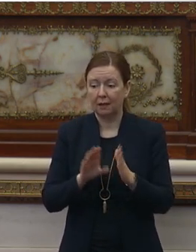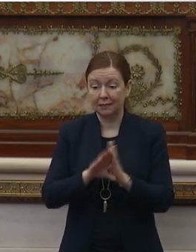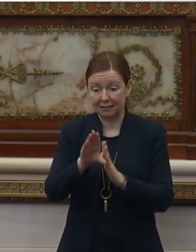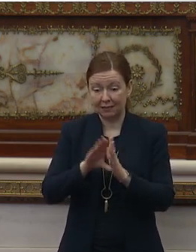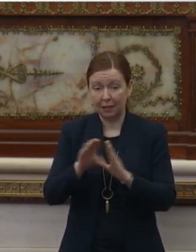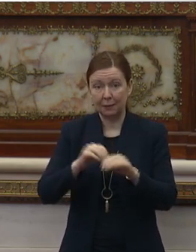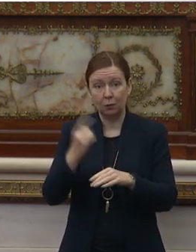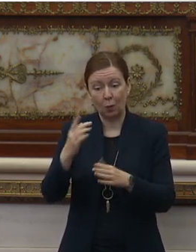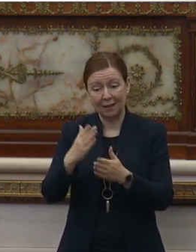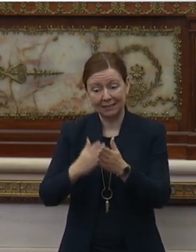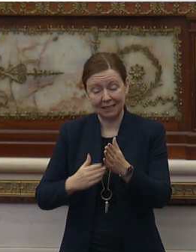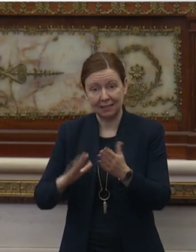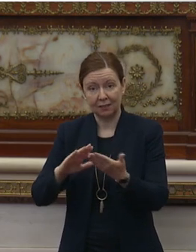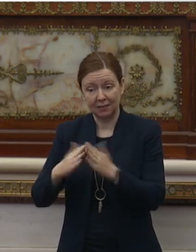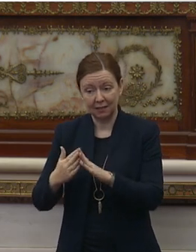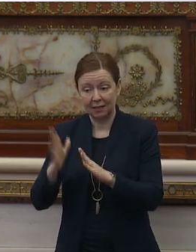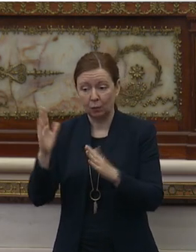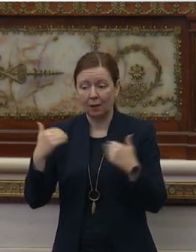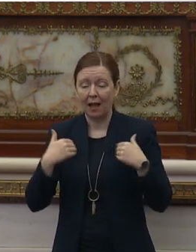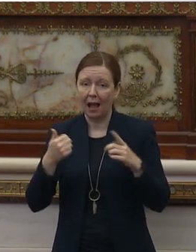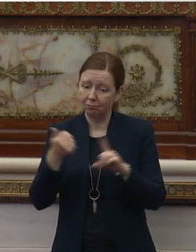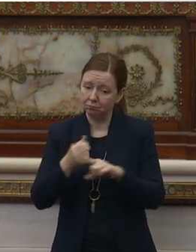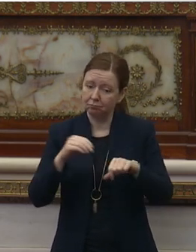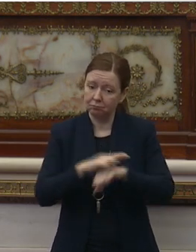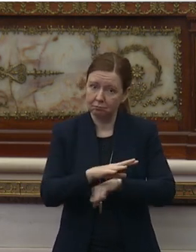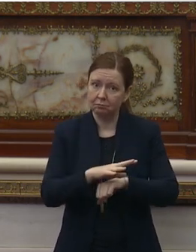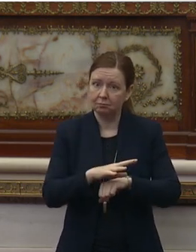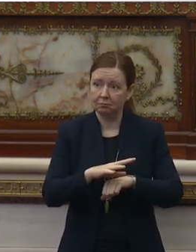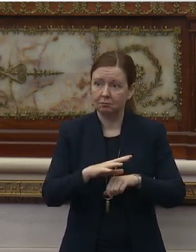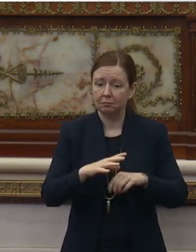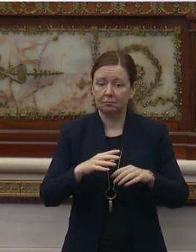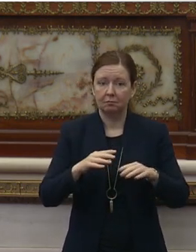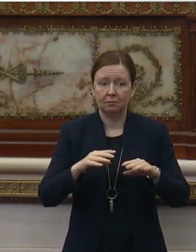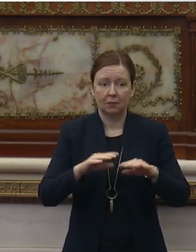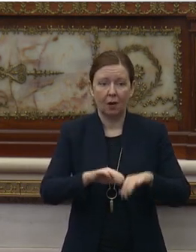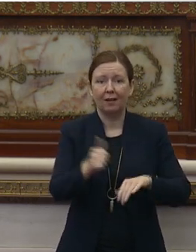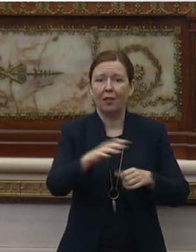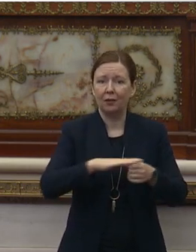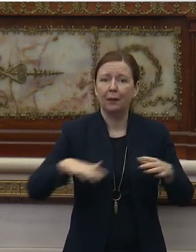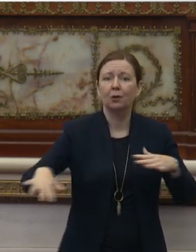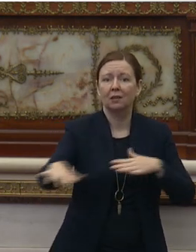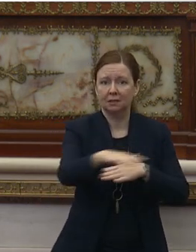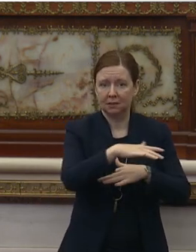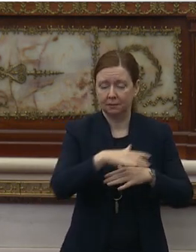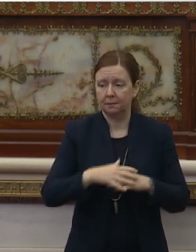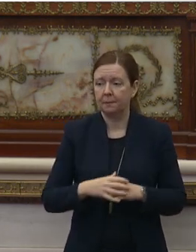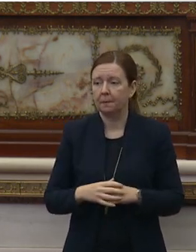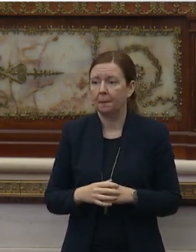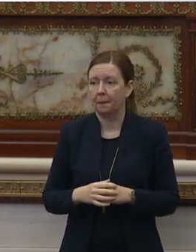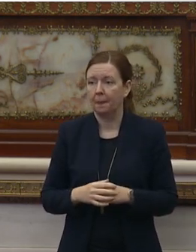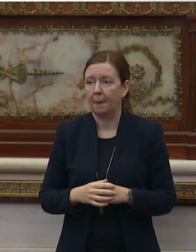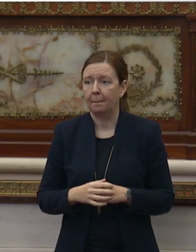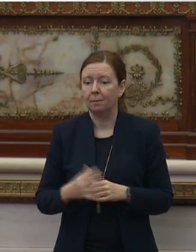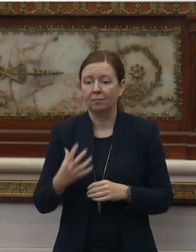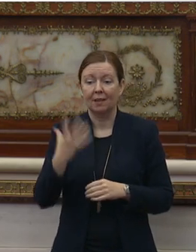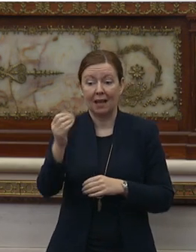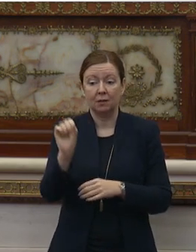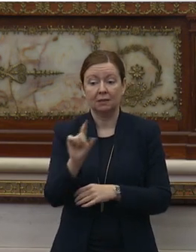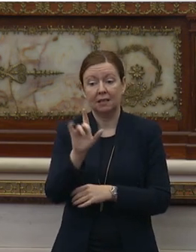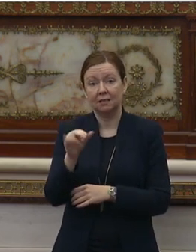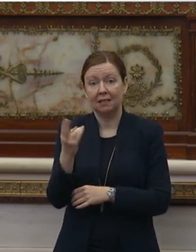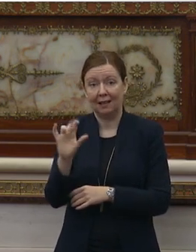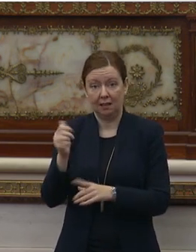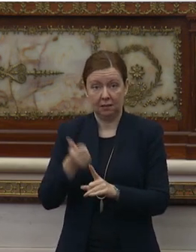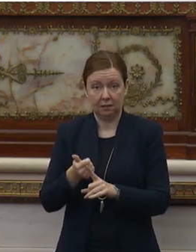one section of the city will have ramifications and downstream effects on other neighborhoods outside Society Hill